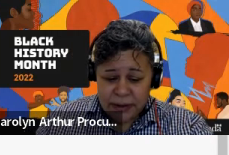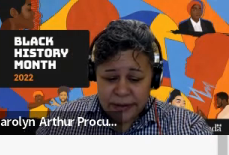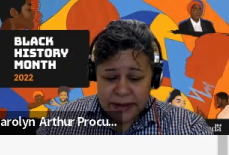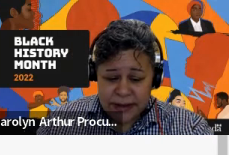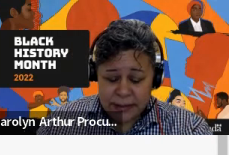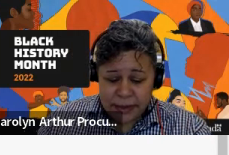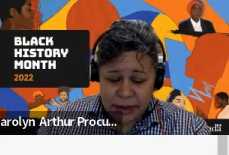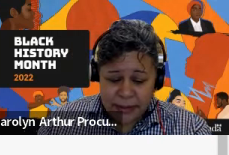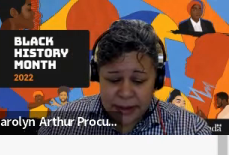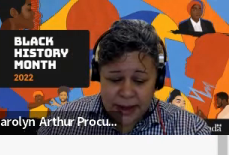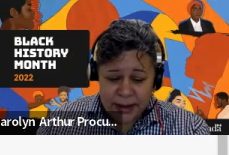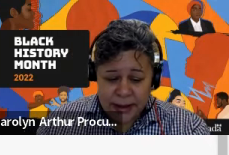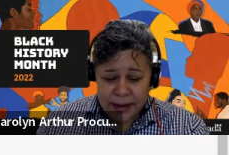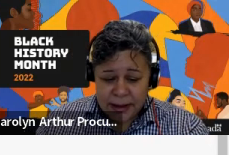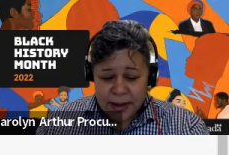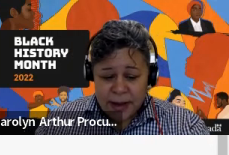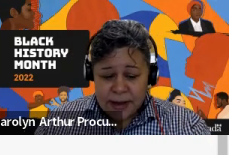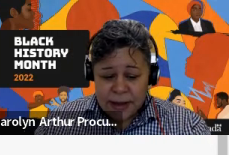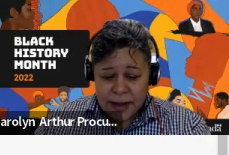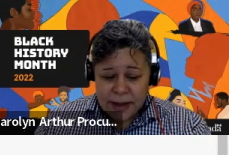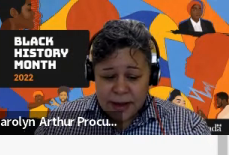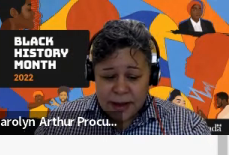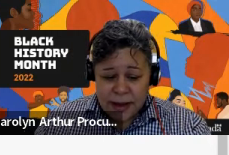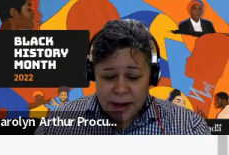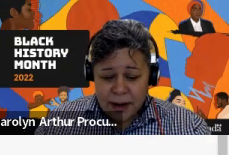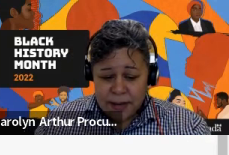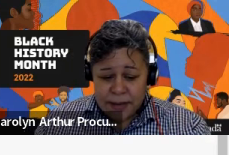Public Services and Procurement Canada.